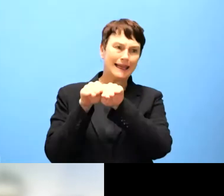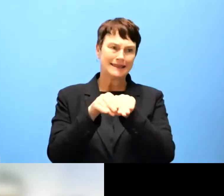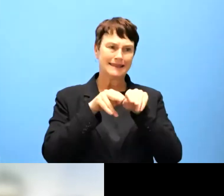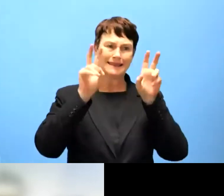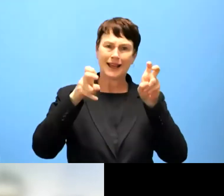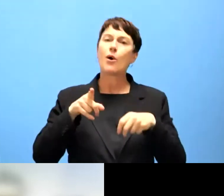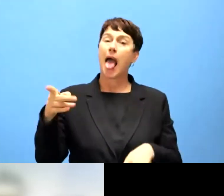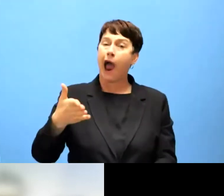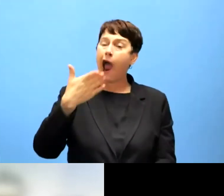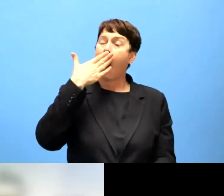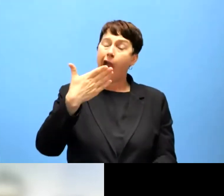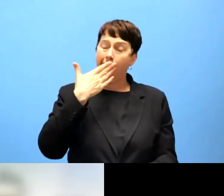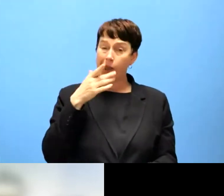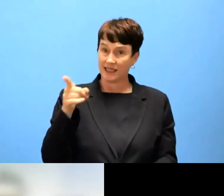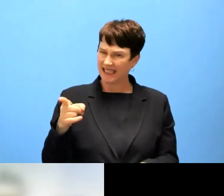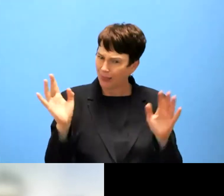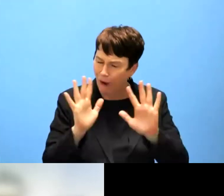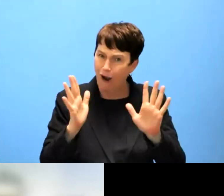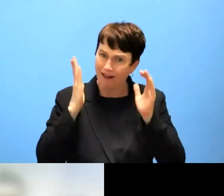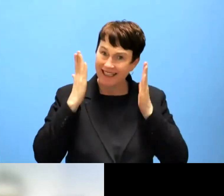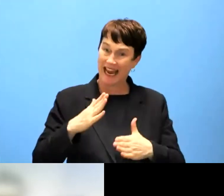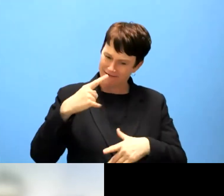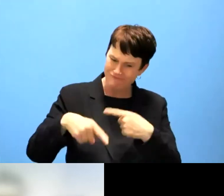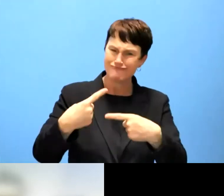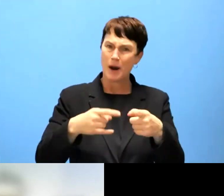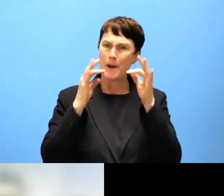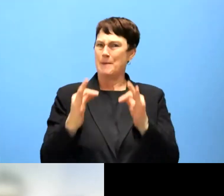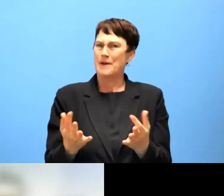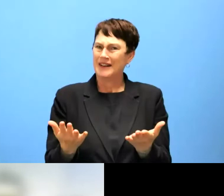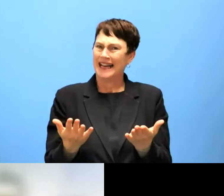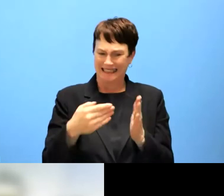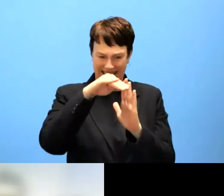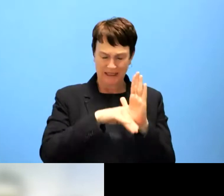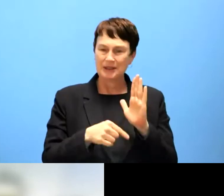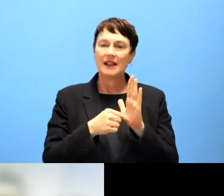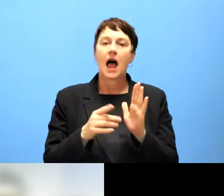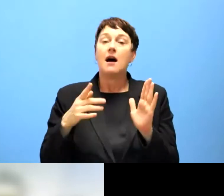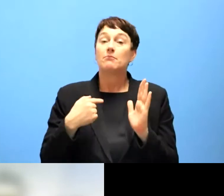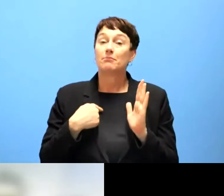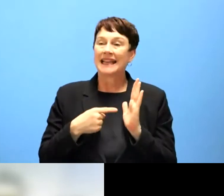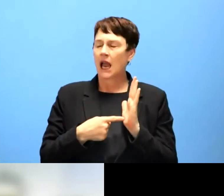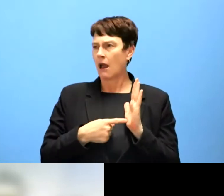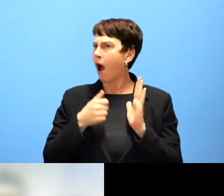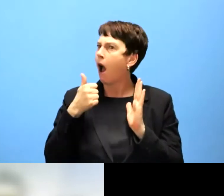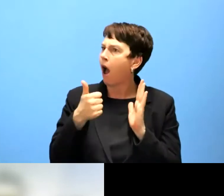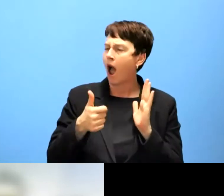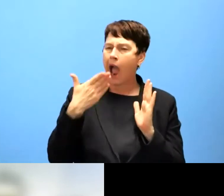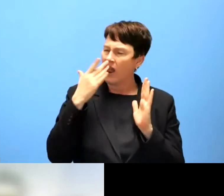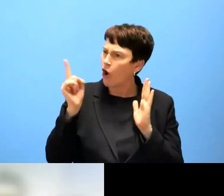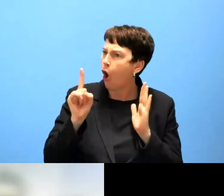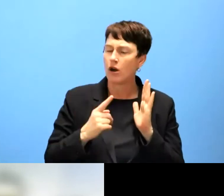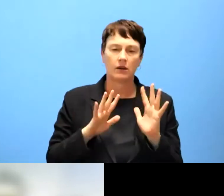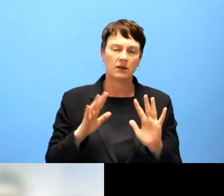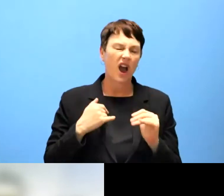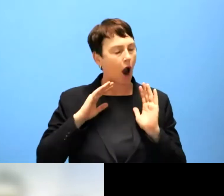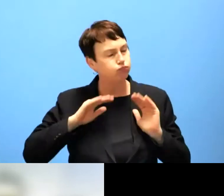we need to do something about that. But I don't want to defend or argue against anything of what anyone said. But I think